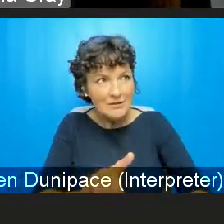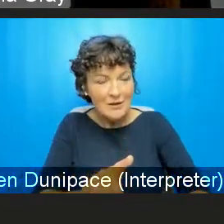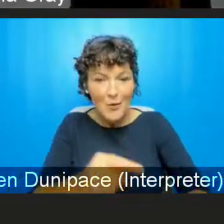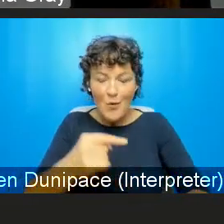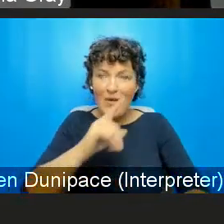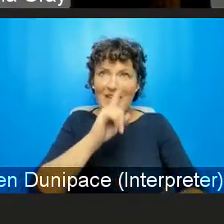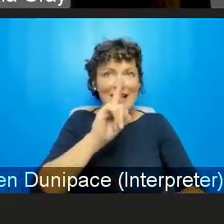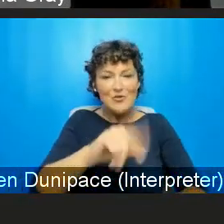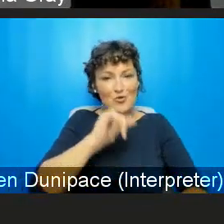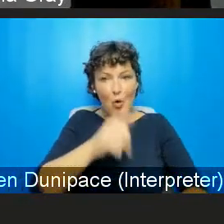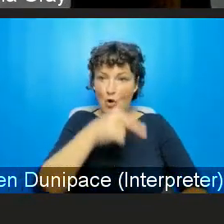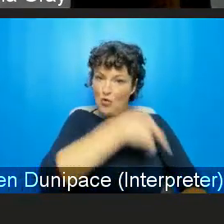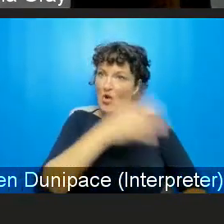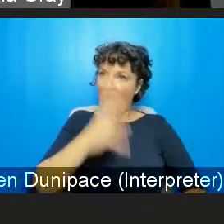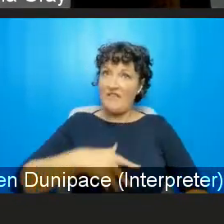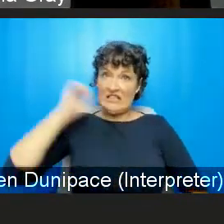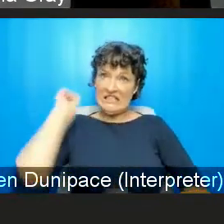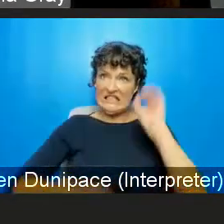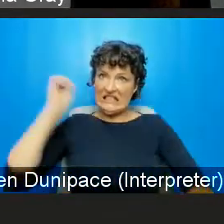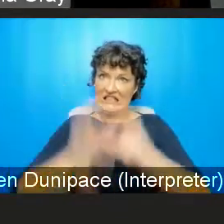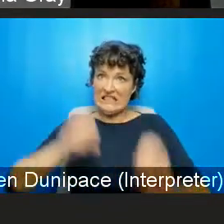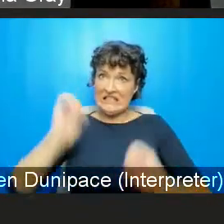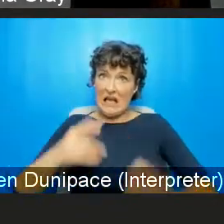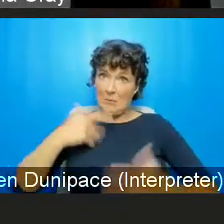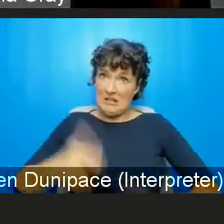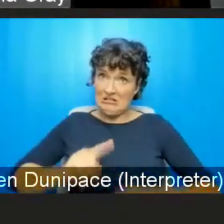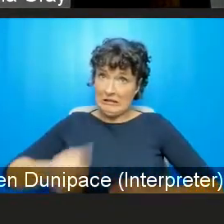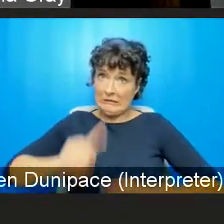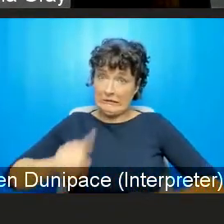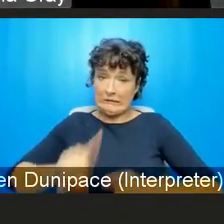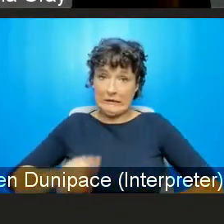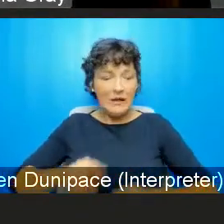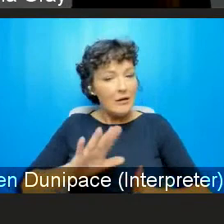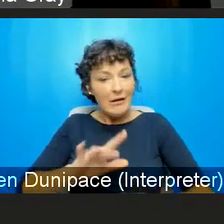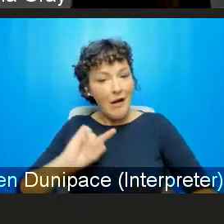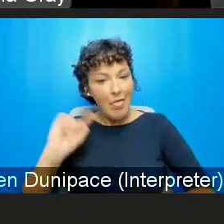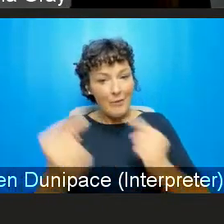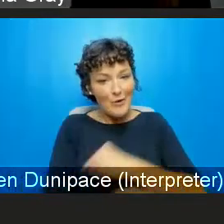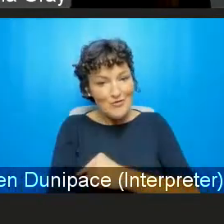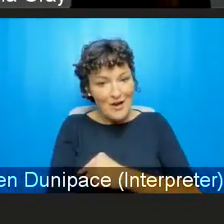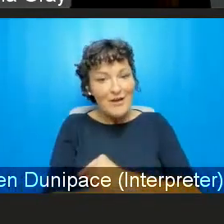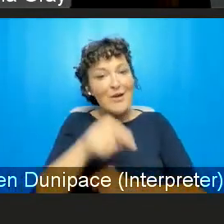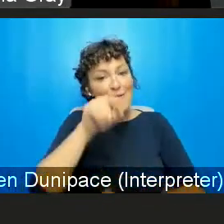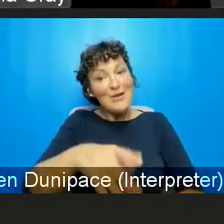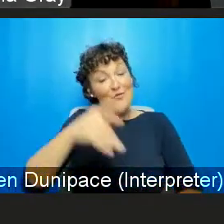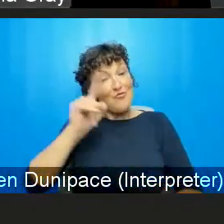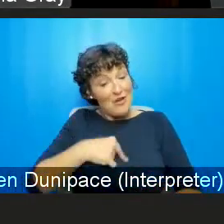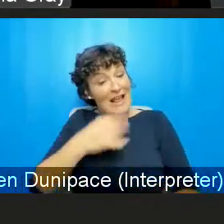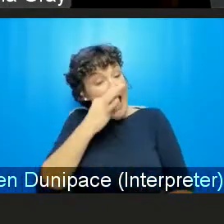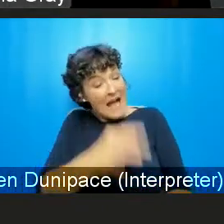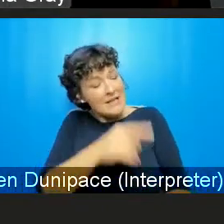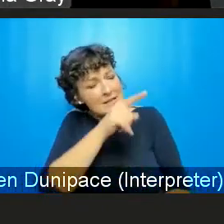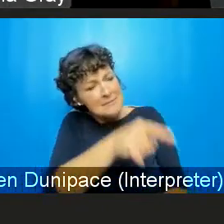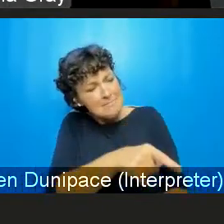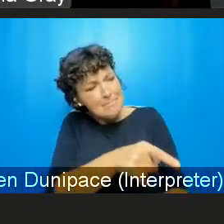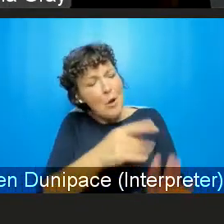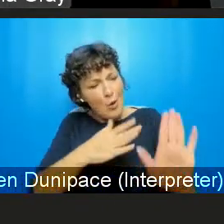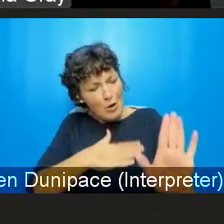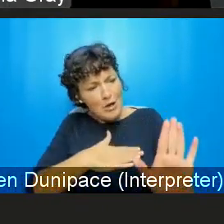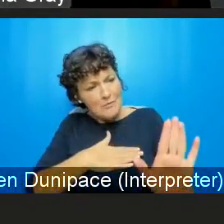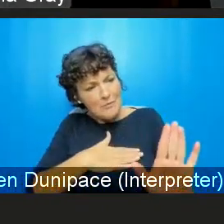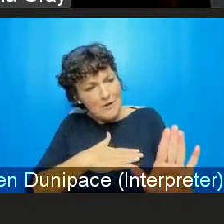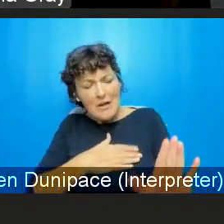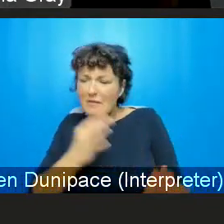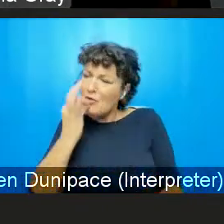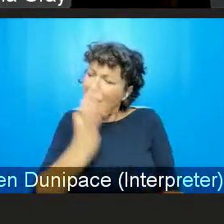to make you successful as you can in the role, reflecting what the barriers you face might be? And it's really just an audit